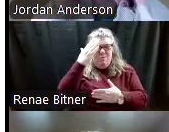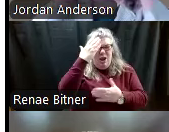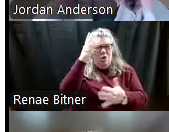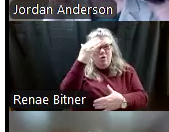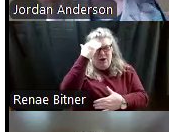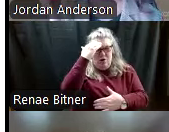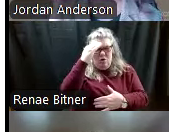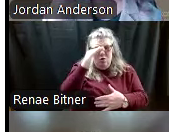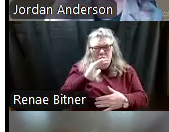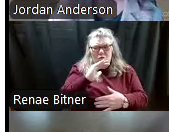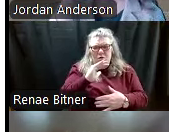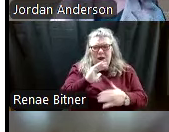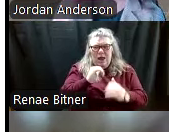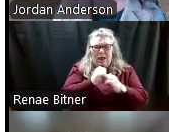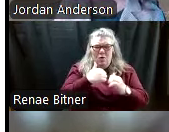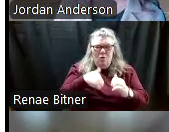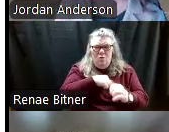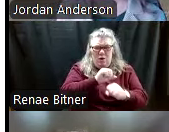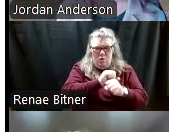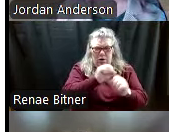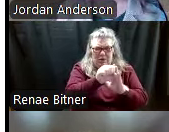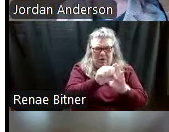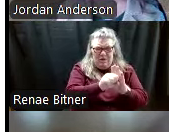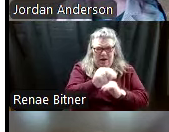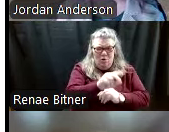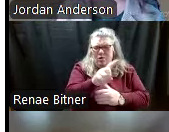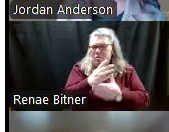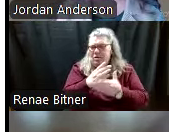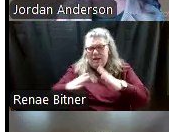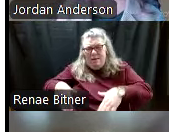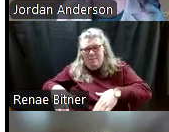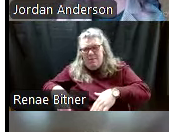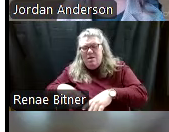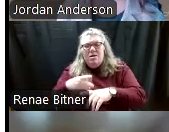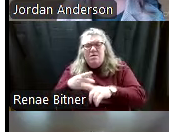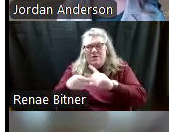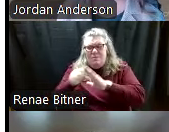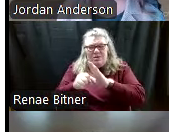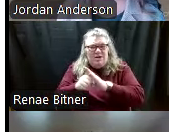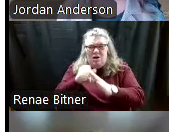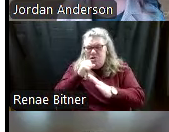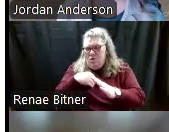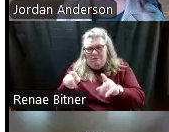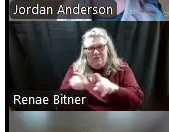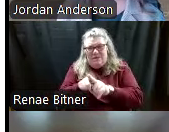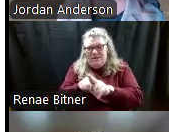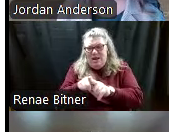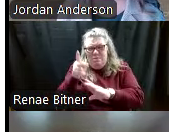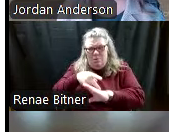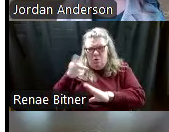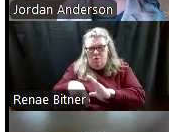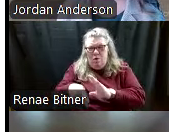we work in the state of North Dakota. I know there's other people that aren't from the state that don't have the same